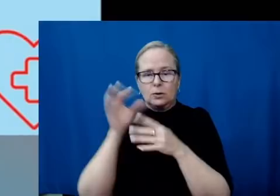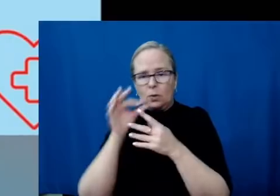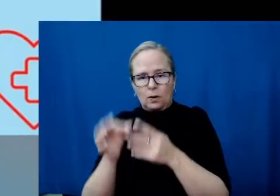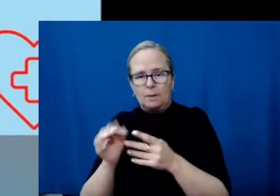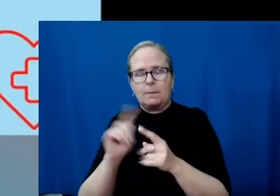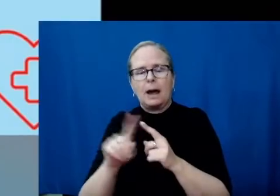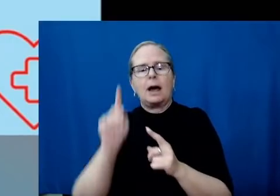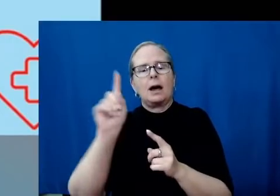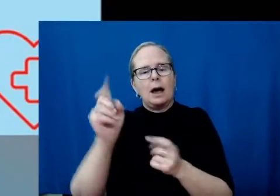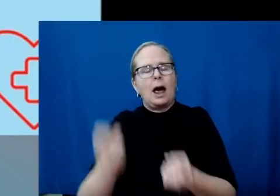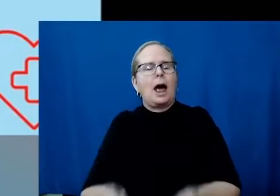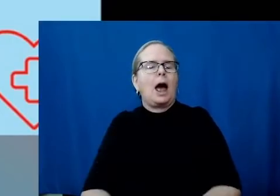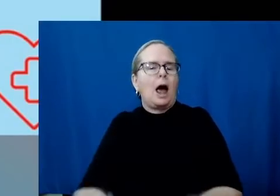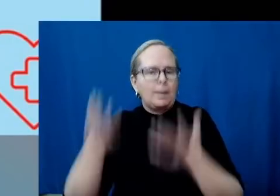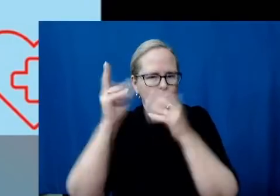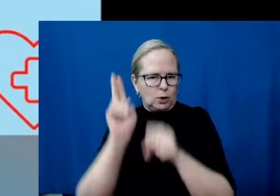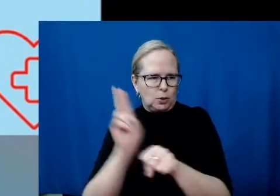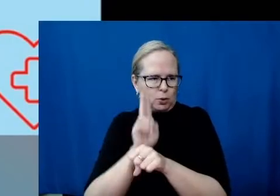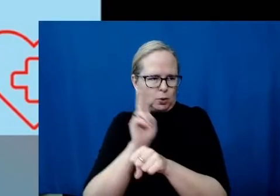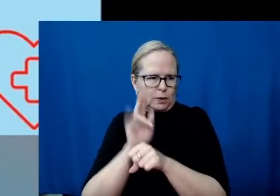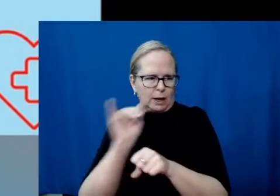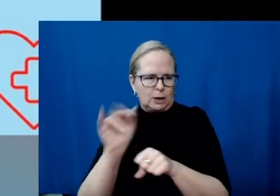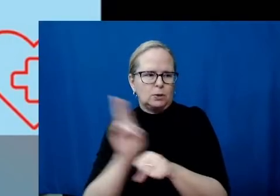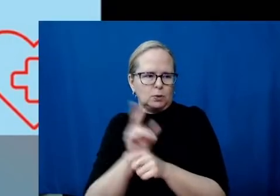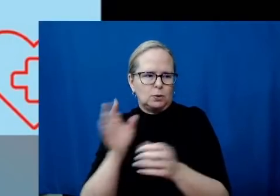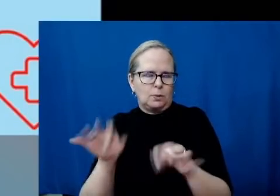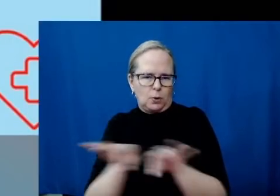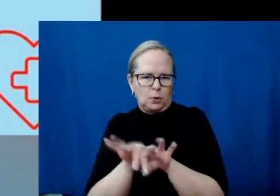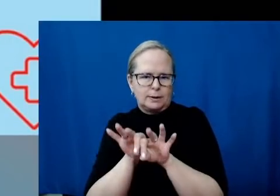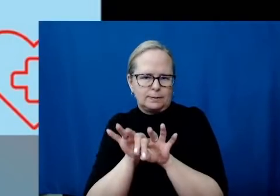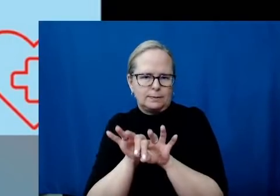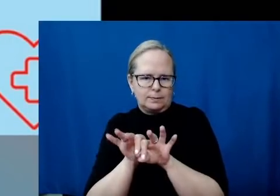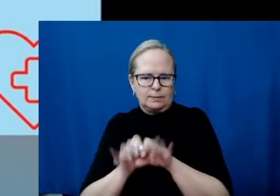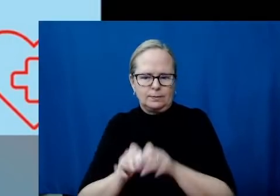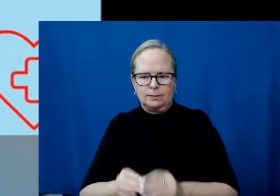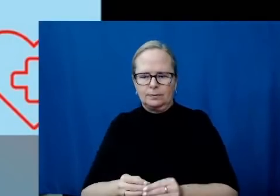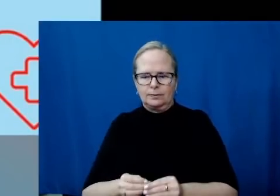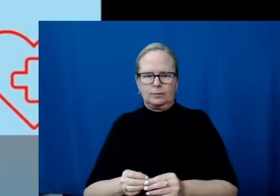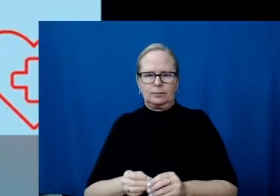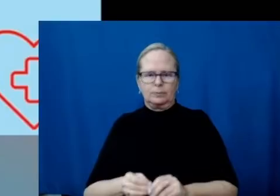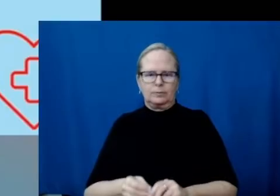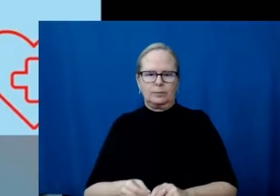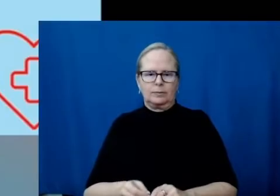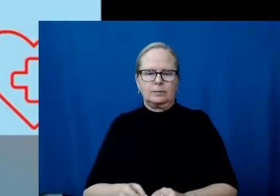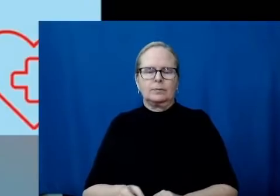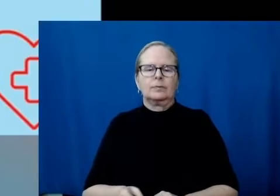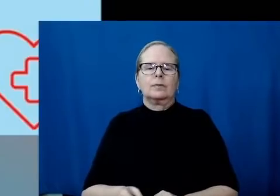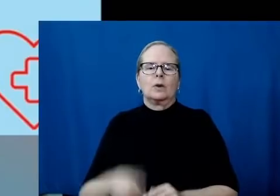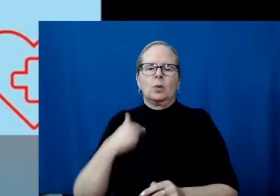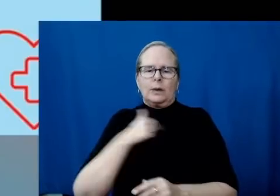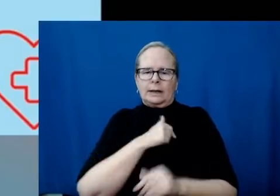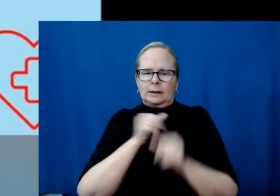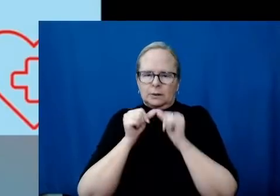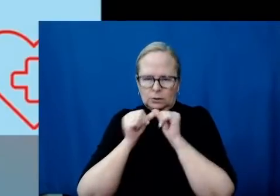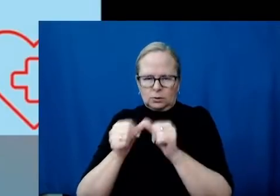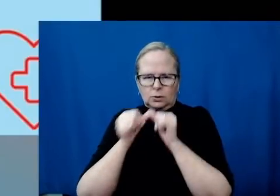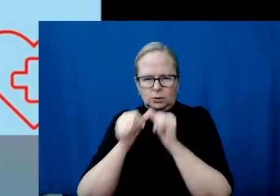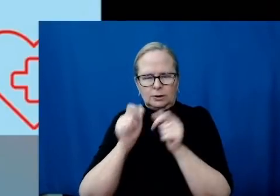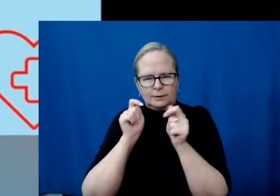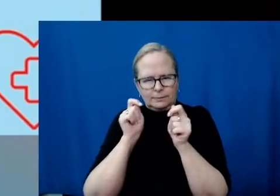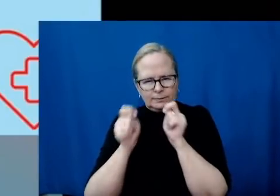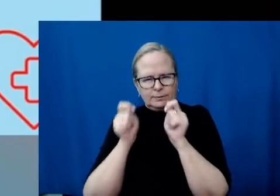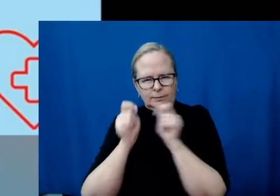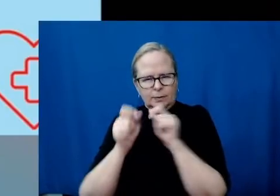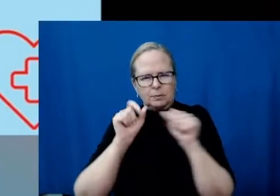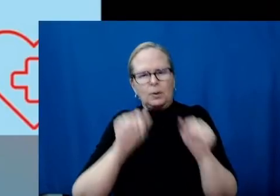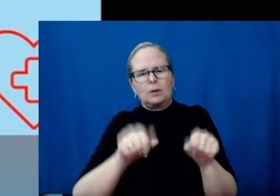you use. And as we continue to go through potential changes to what mitigation measures